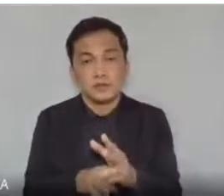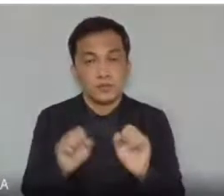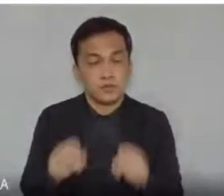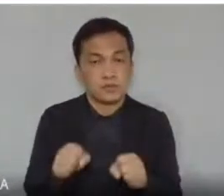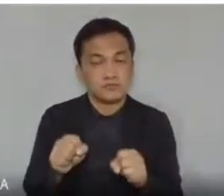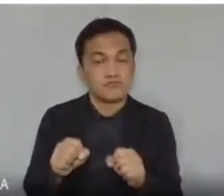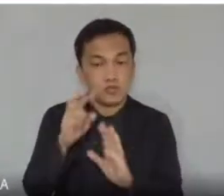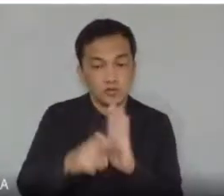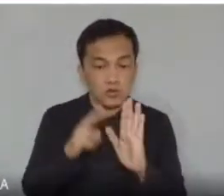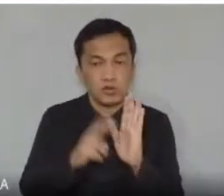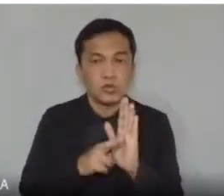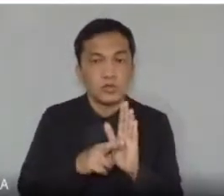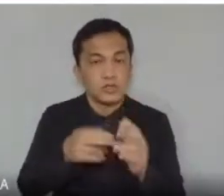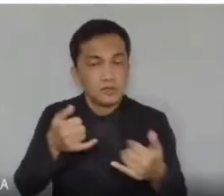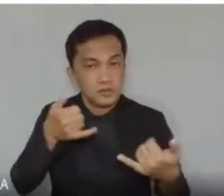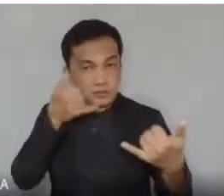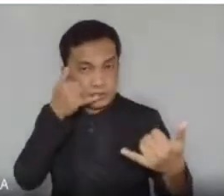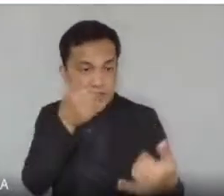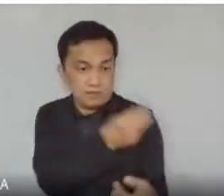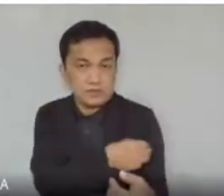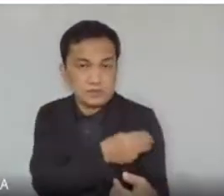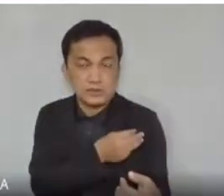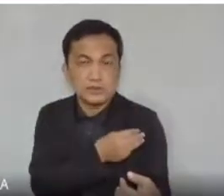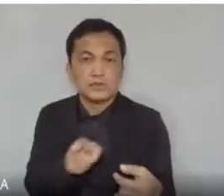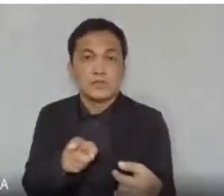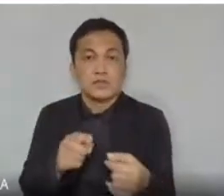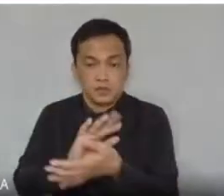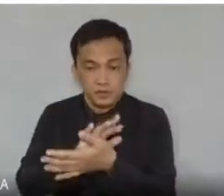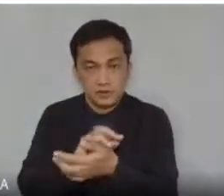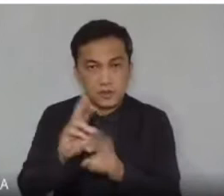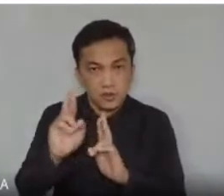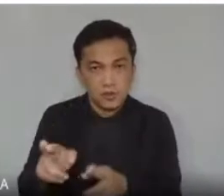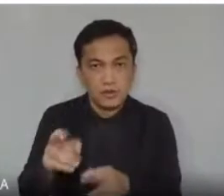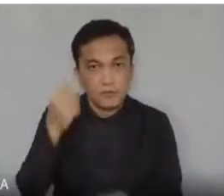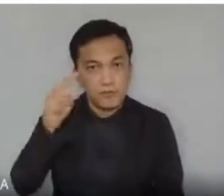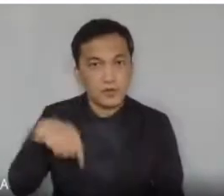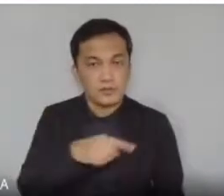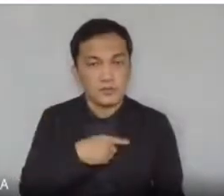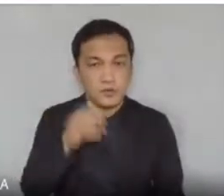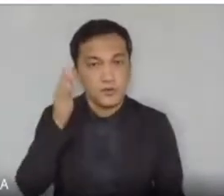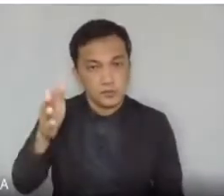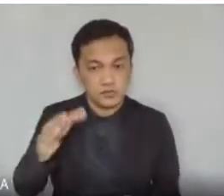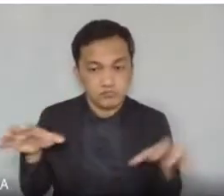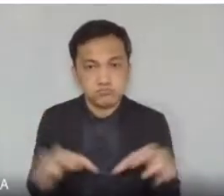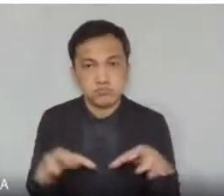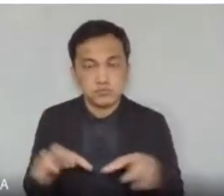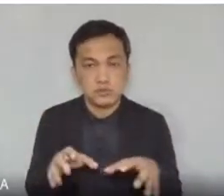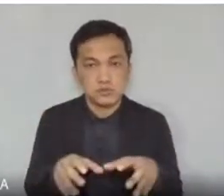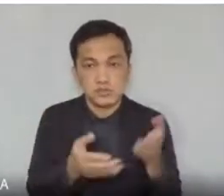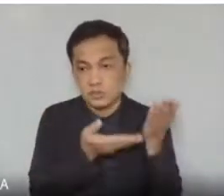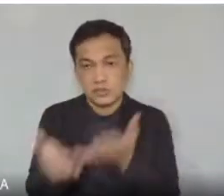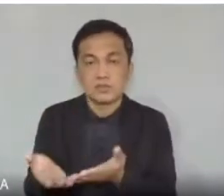services under the Universal Healthcare Act, our actual experience with it, and how we can make it